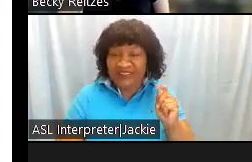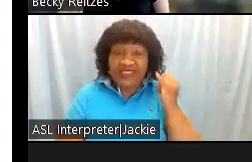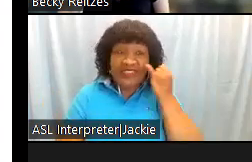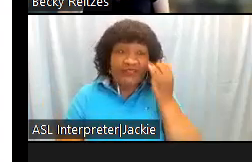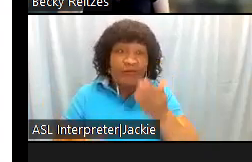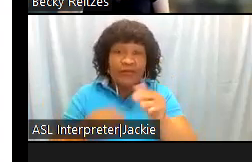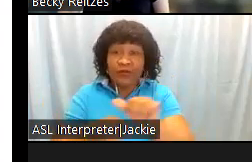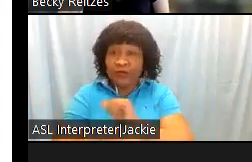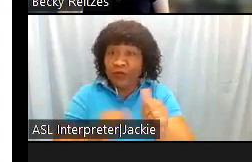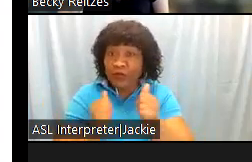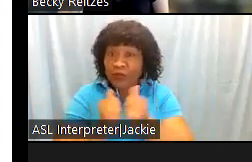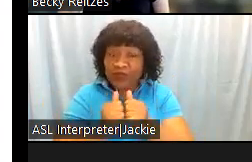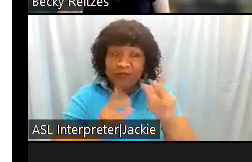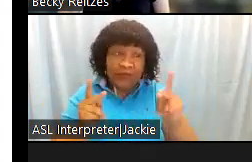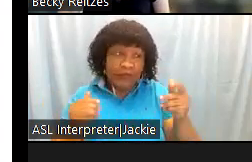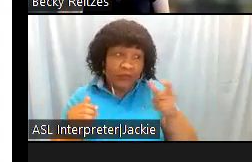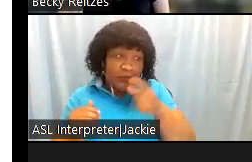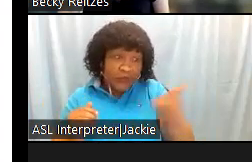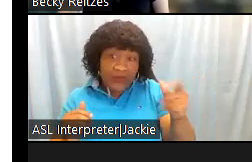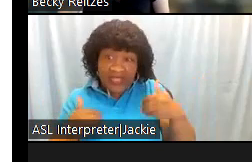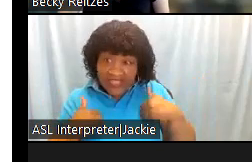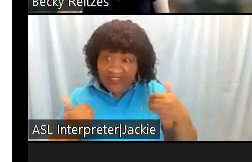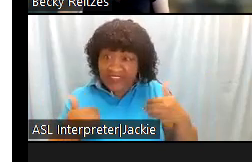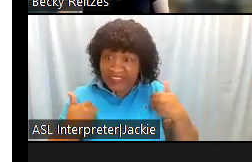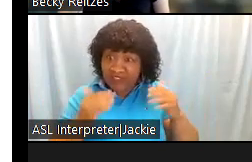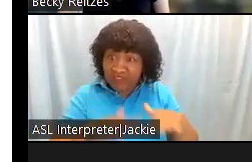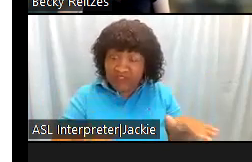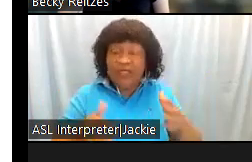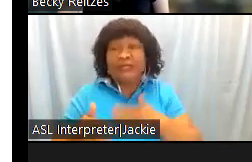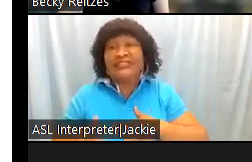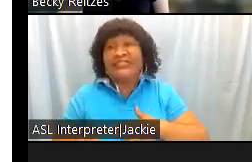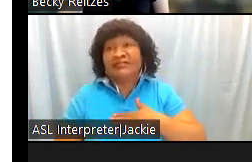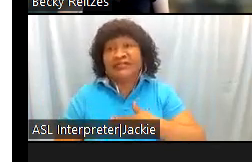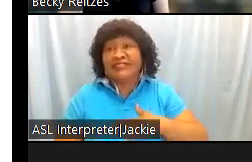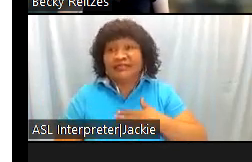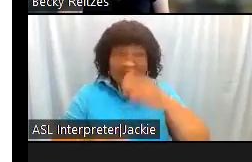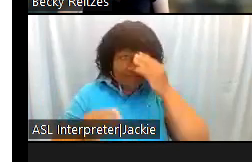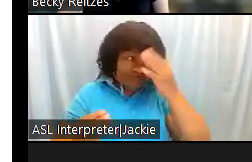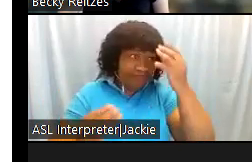who works with folks who have young children, please, please, please spread the word.